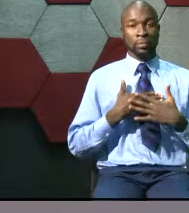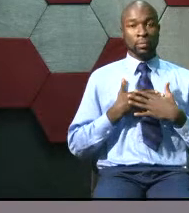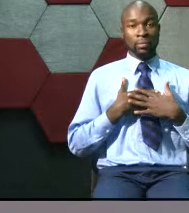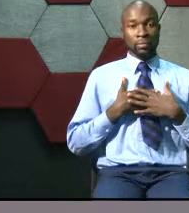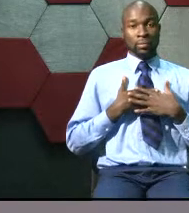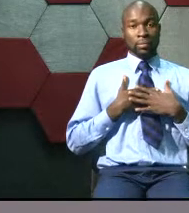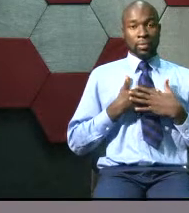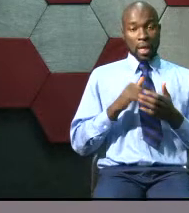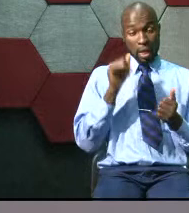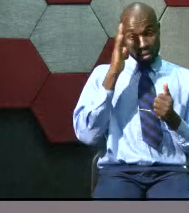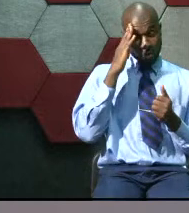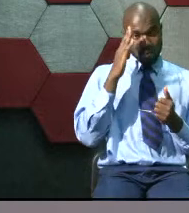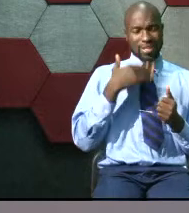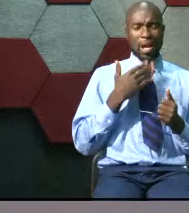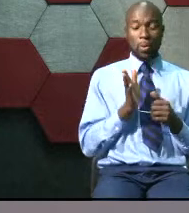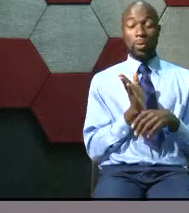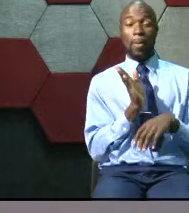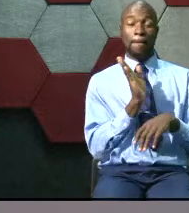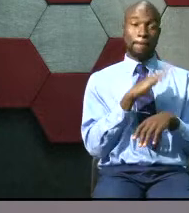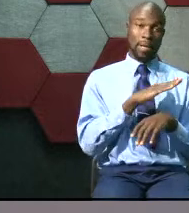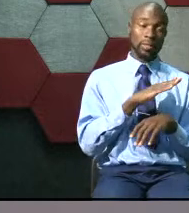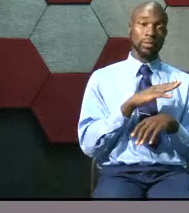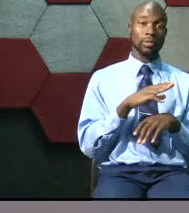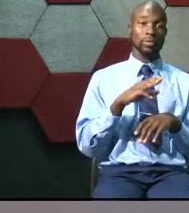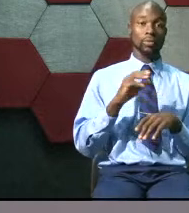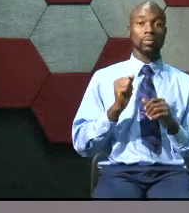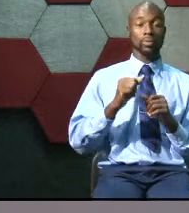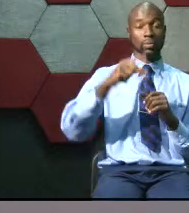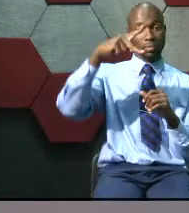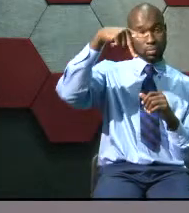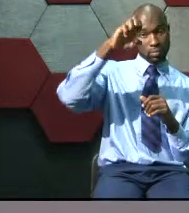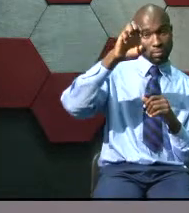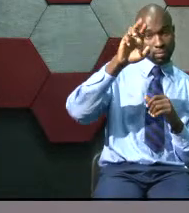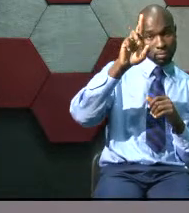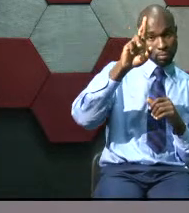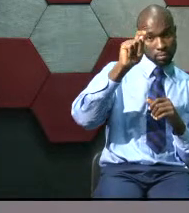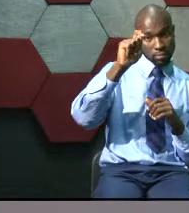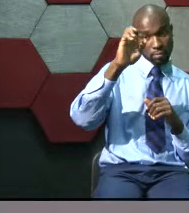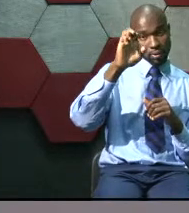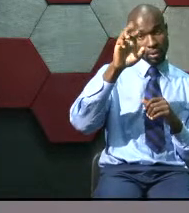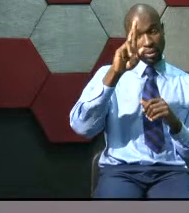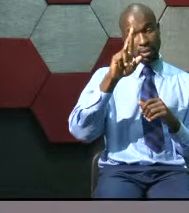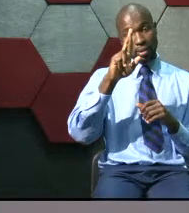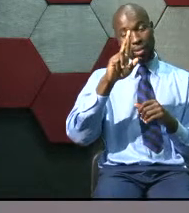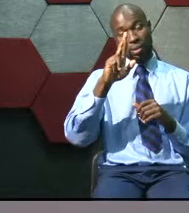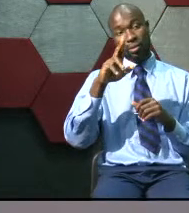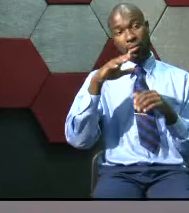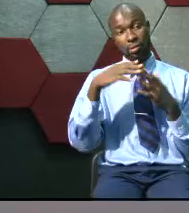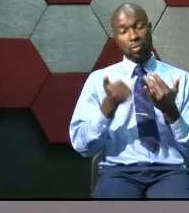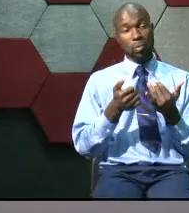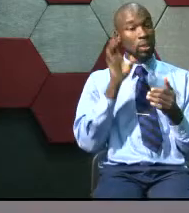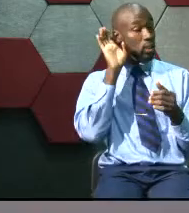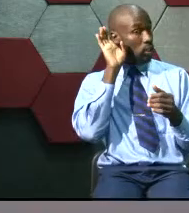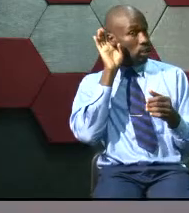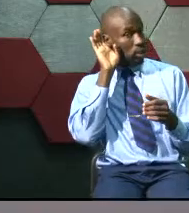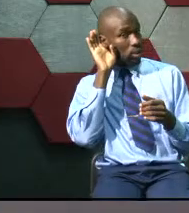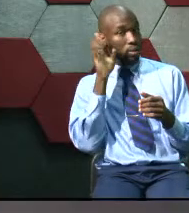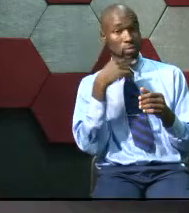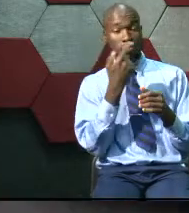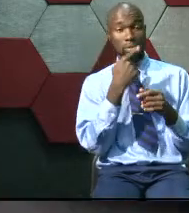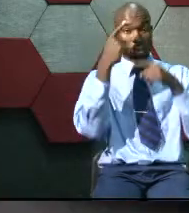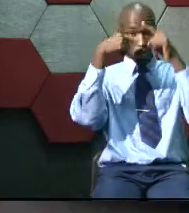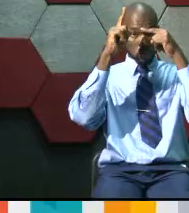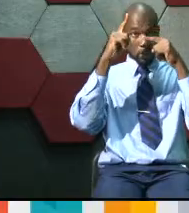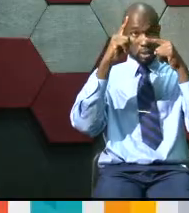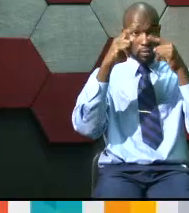know the nerves are there, but let's go back to Mr. Peter Ndegwa and hear who the winner of the technology category is. And